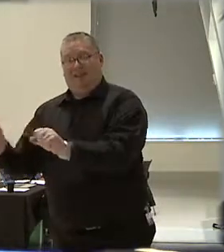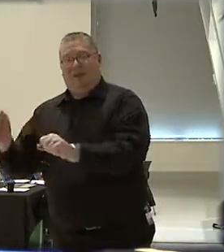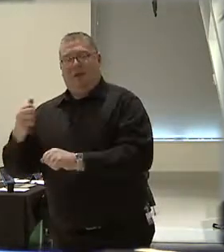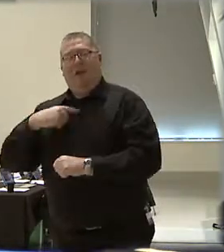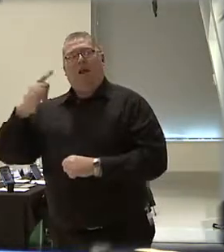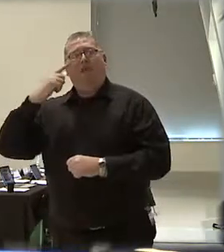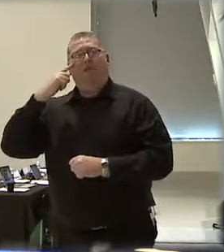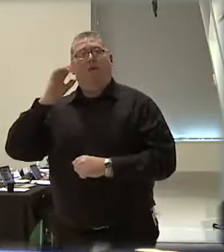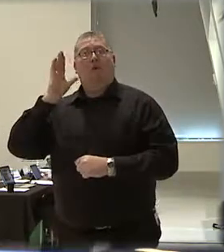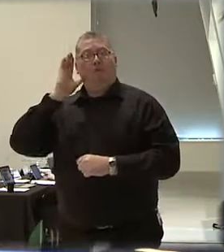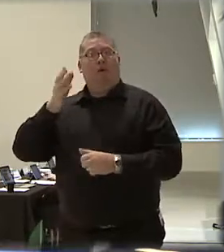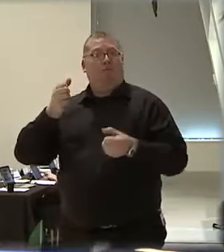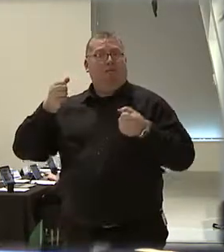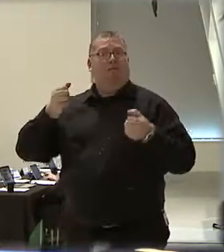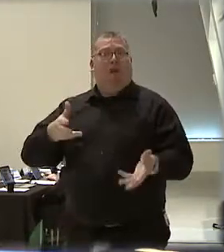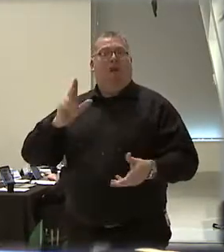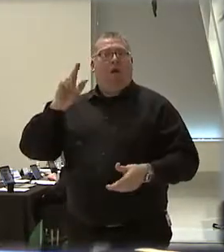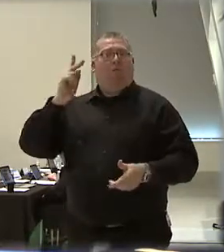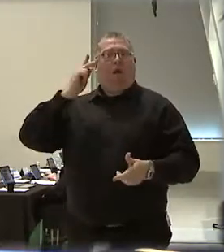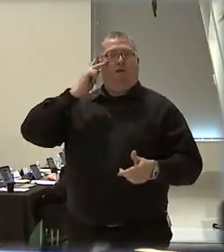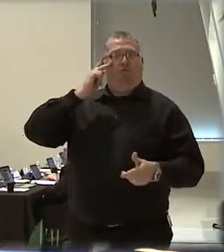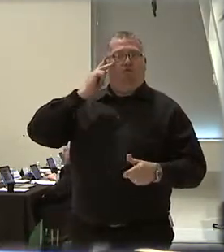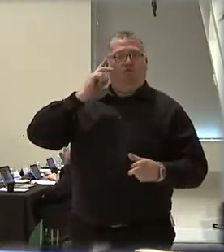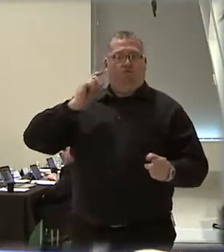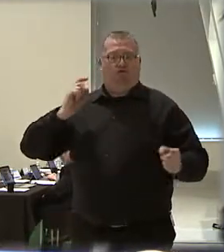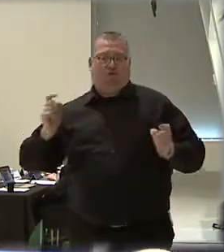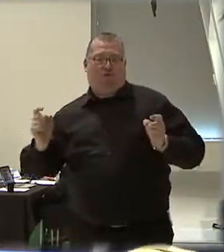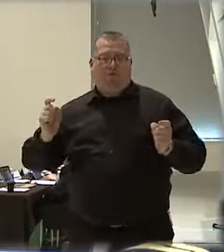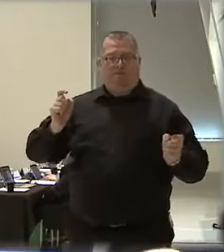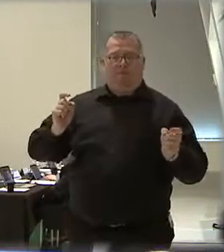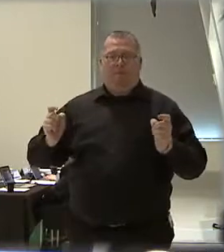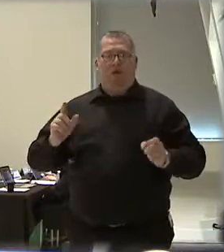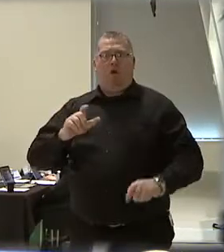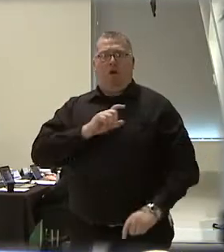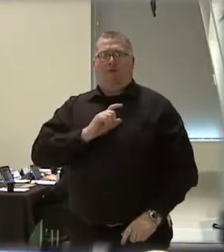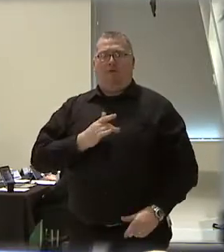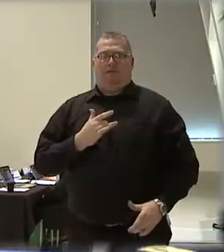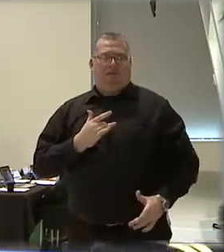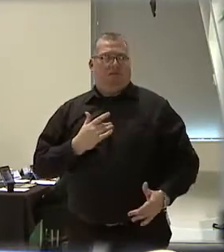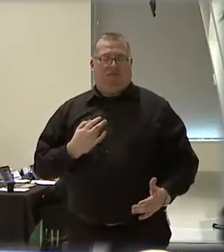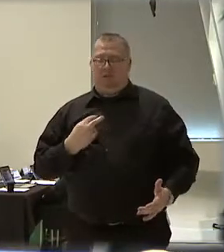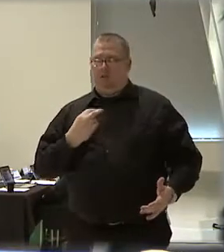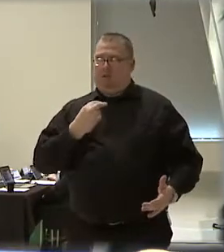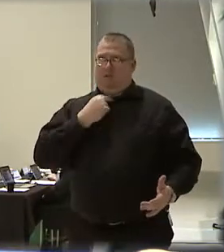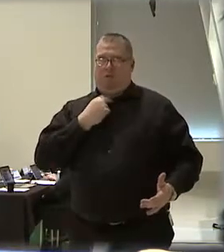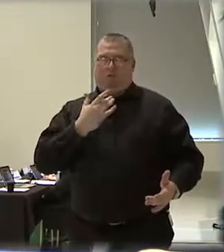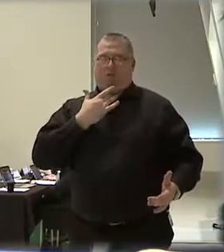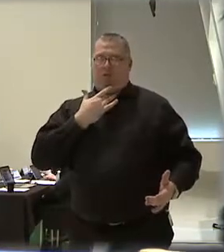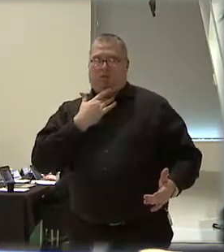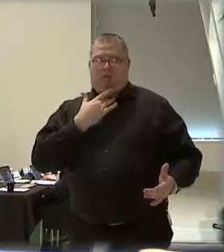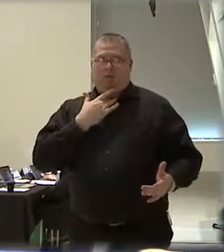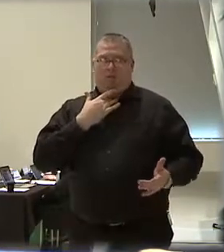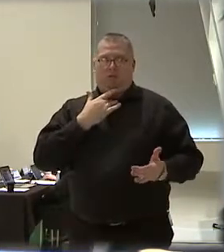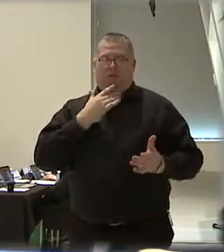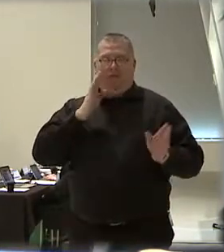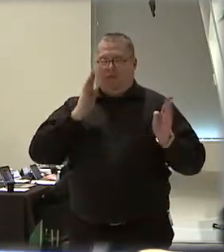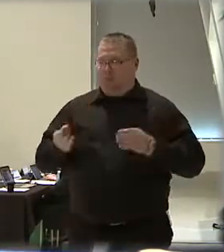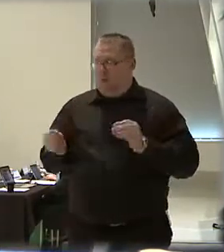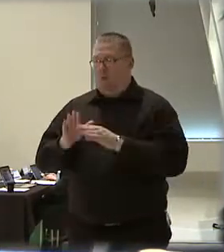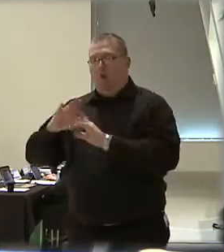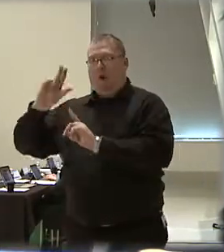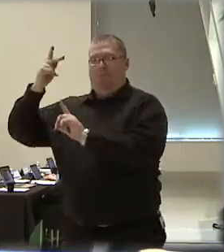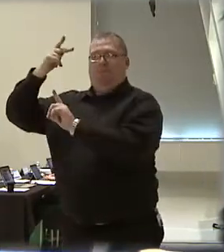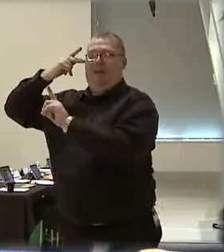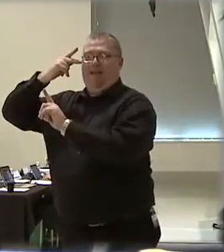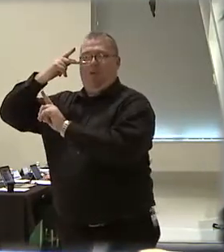will cause political shifts, and so officers will become much more politically driven in terms of what they